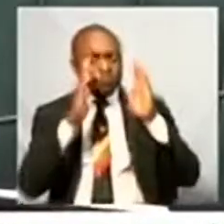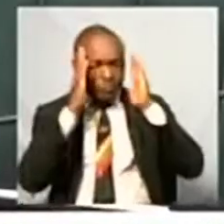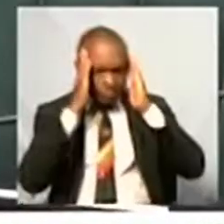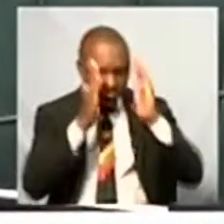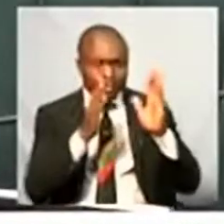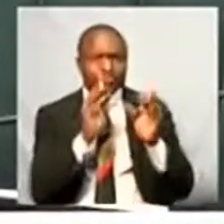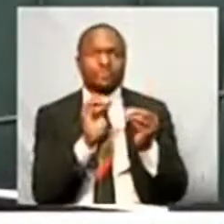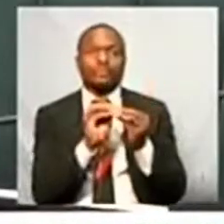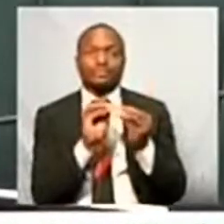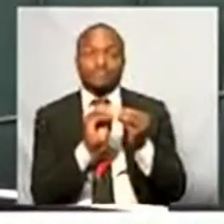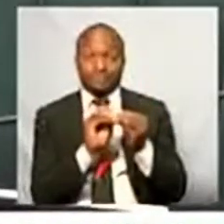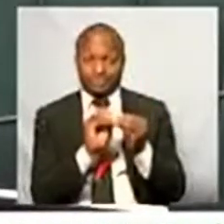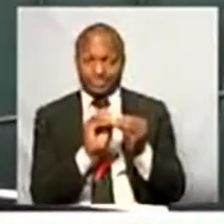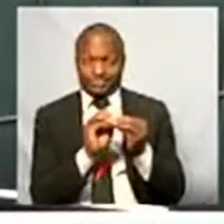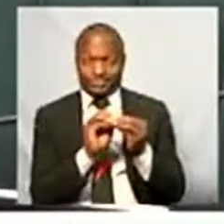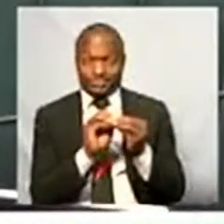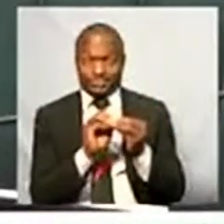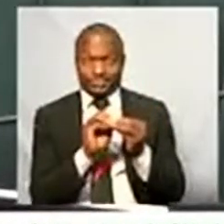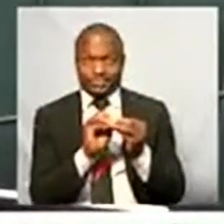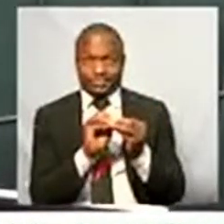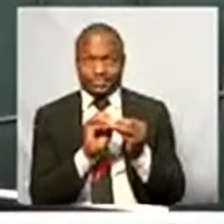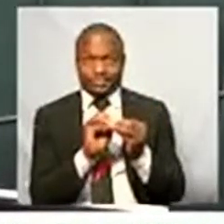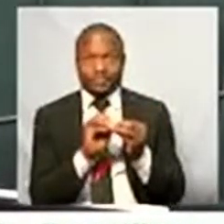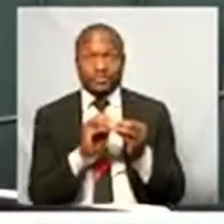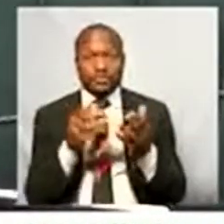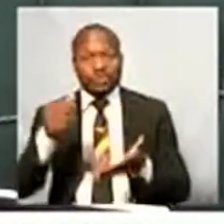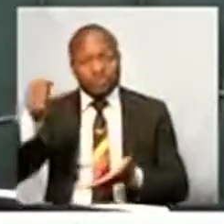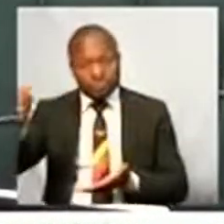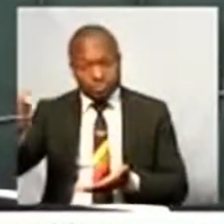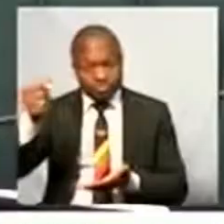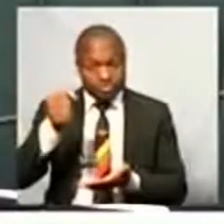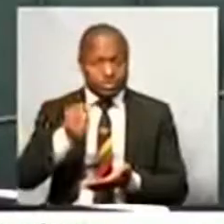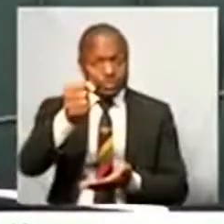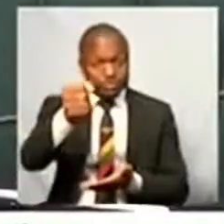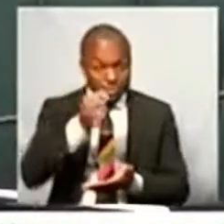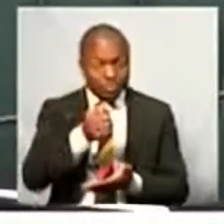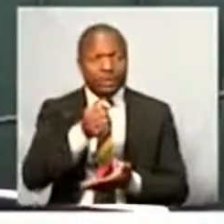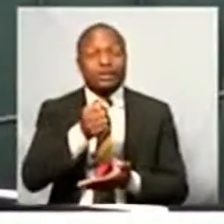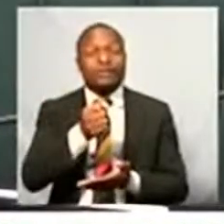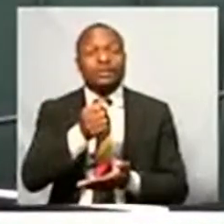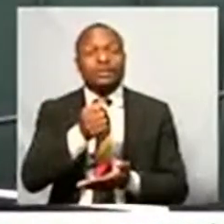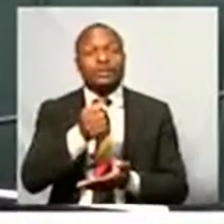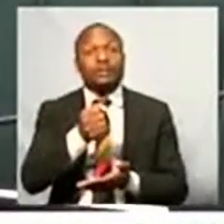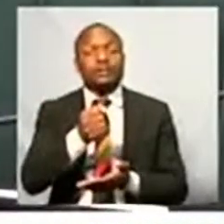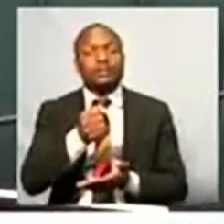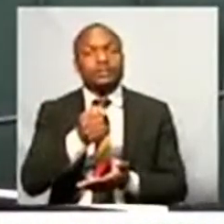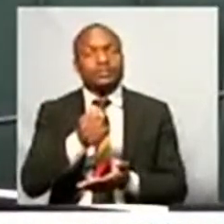attention, even when it comes to employing of our colleagues with